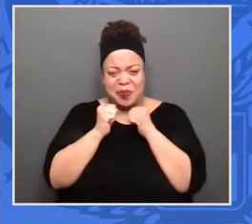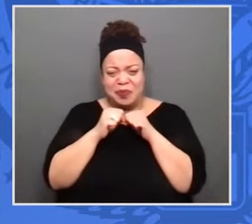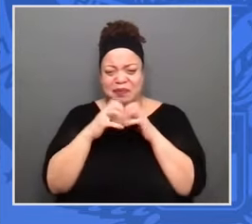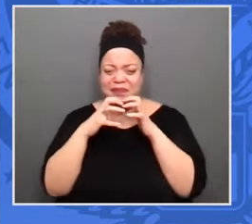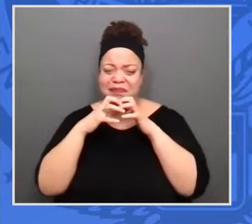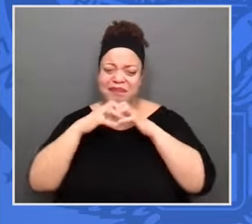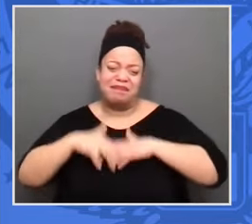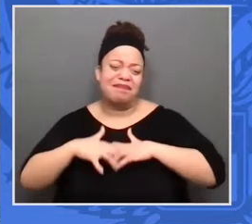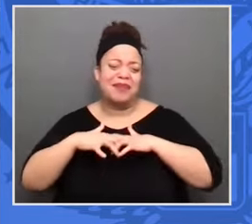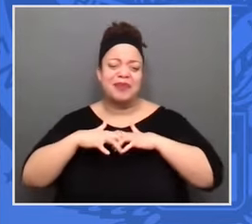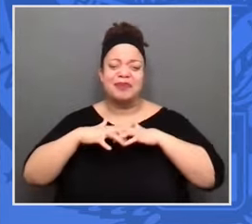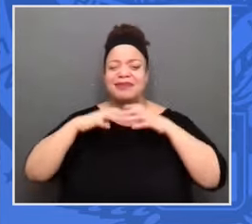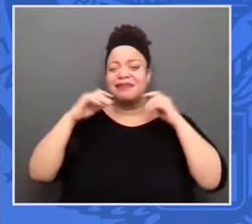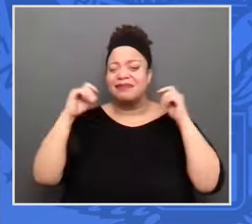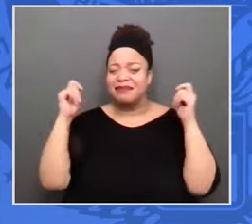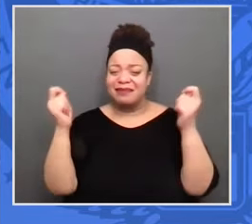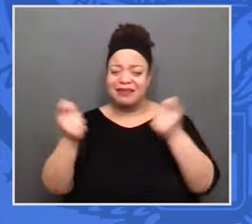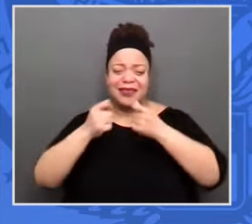hallelujah.